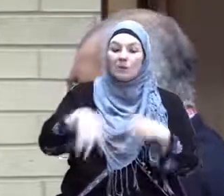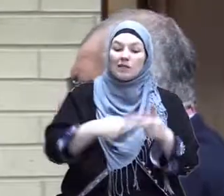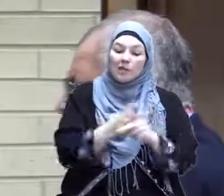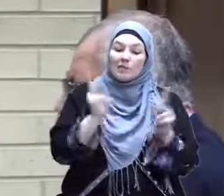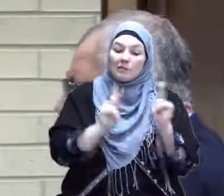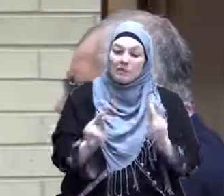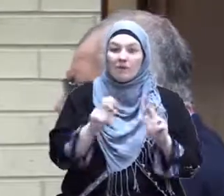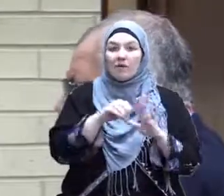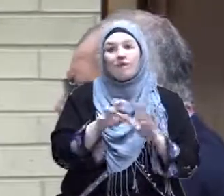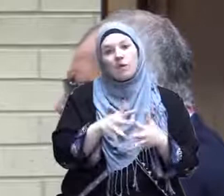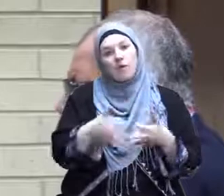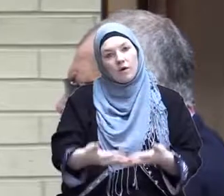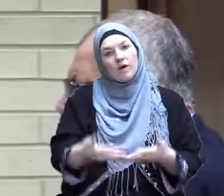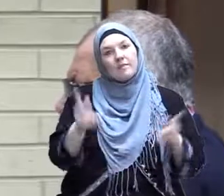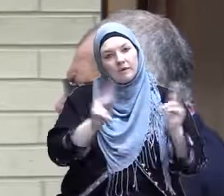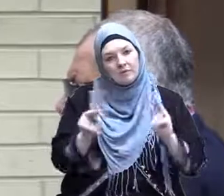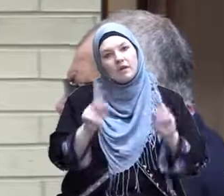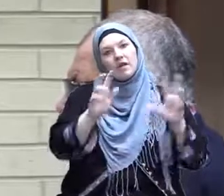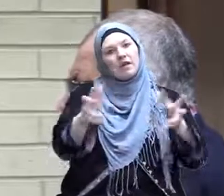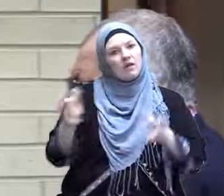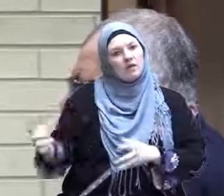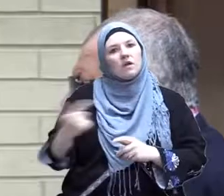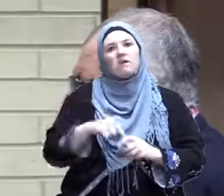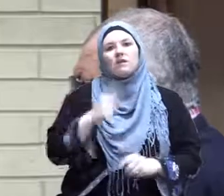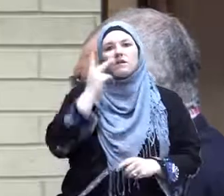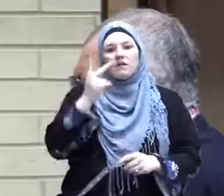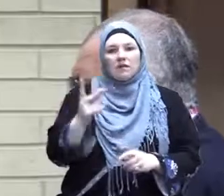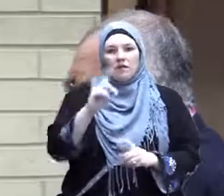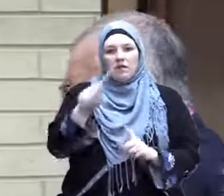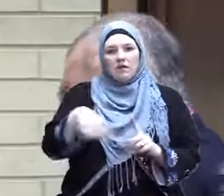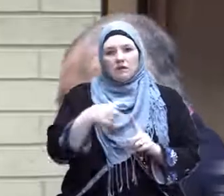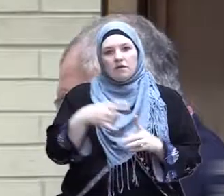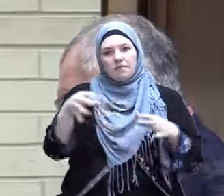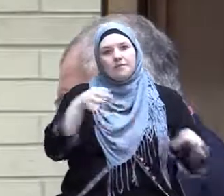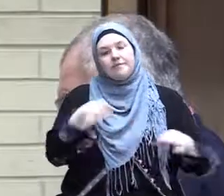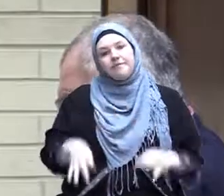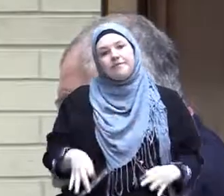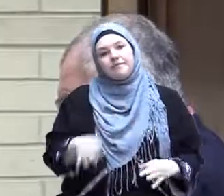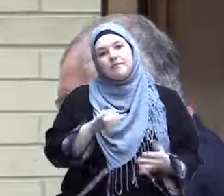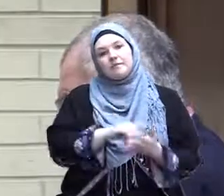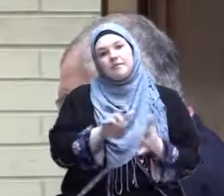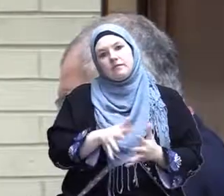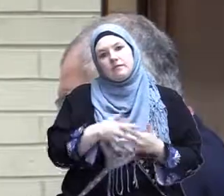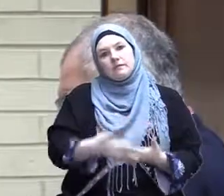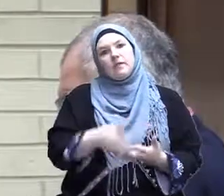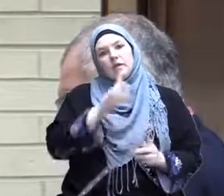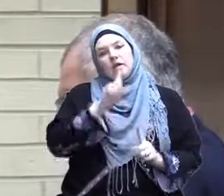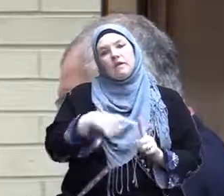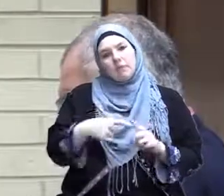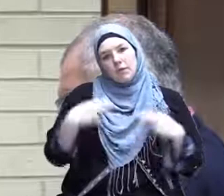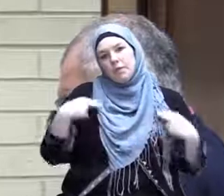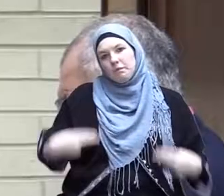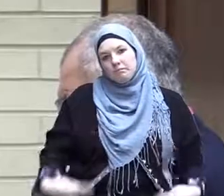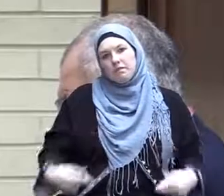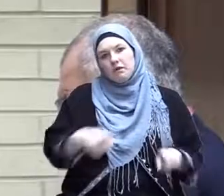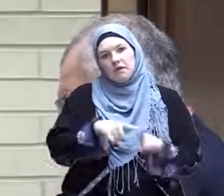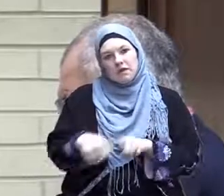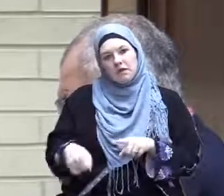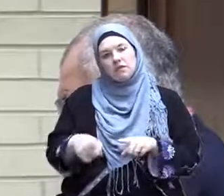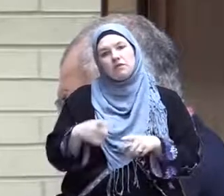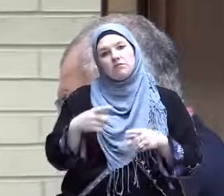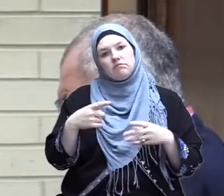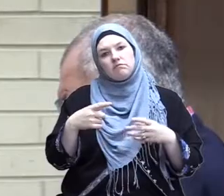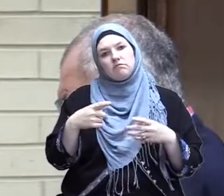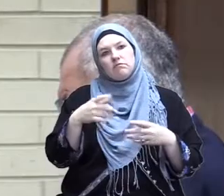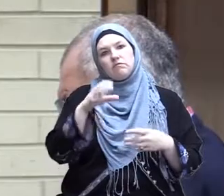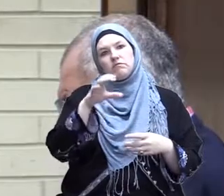has classifications, and we have seen when we explained the Quran talking about man as a creature,